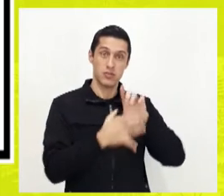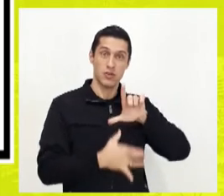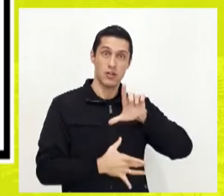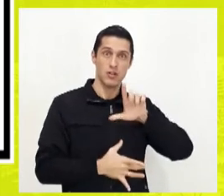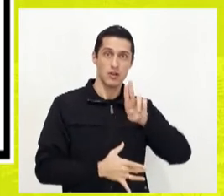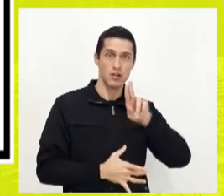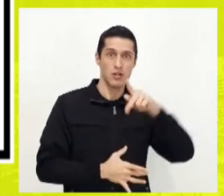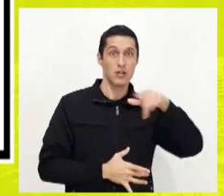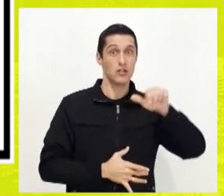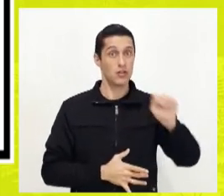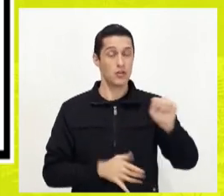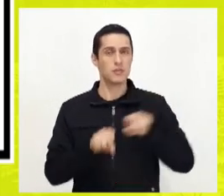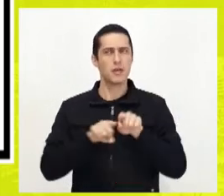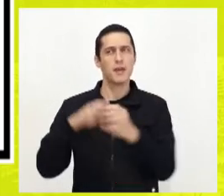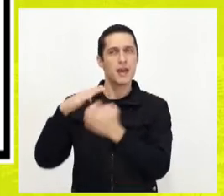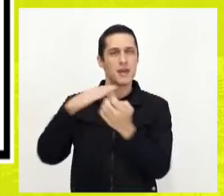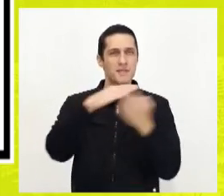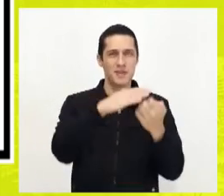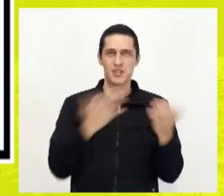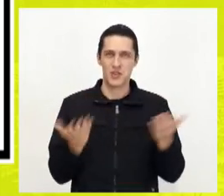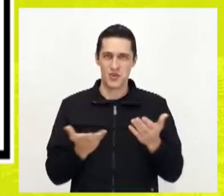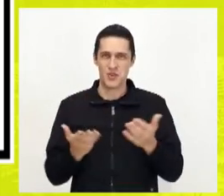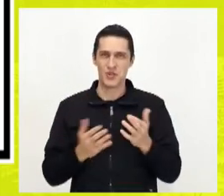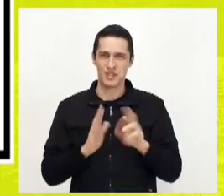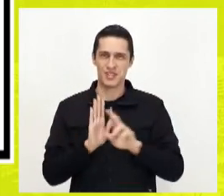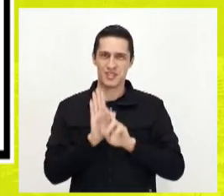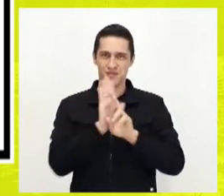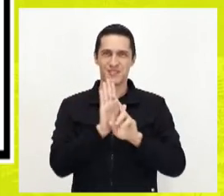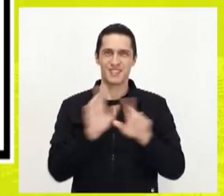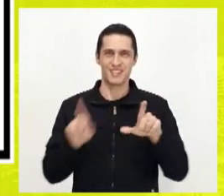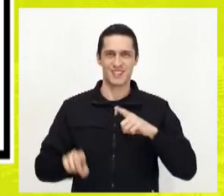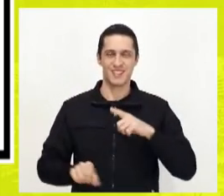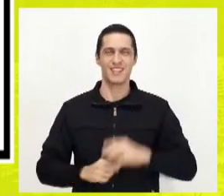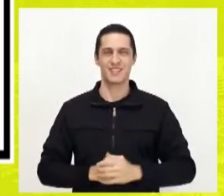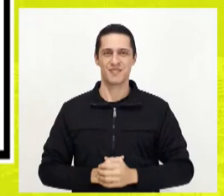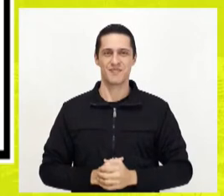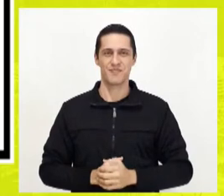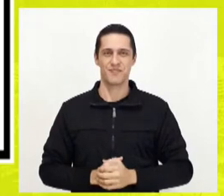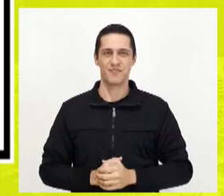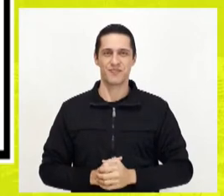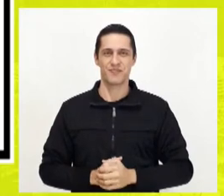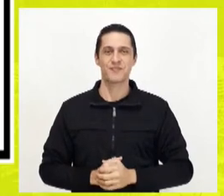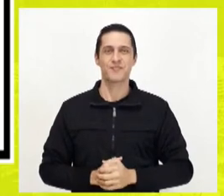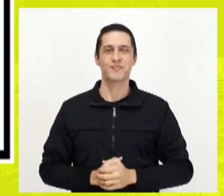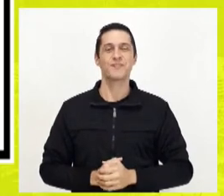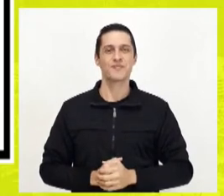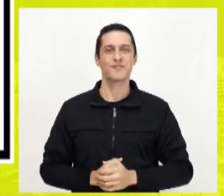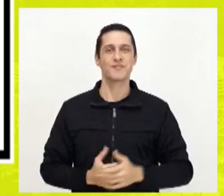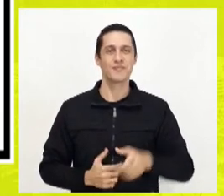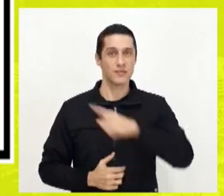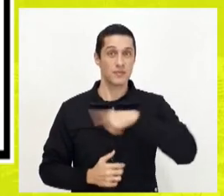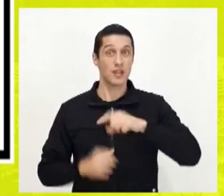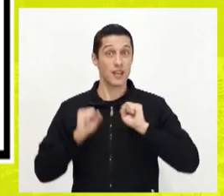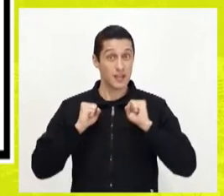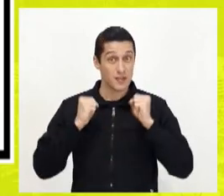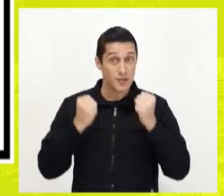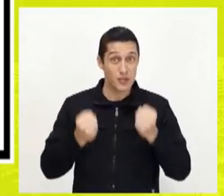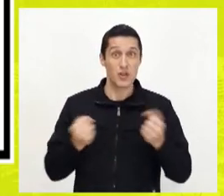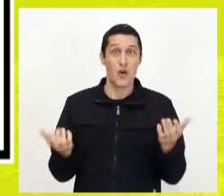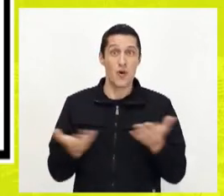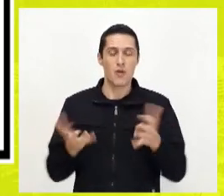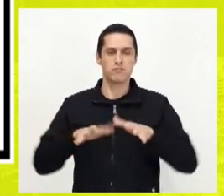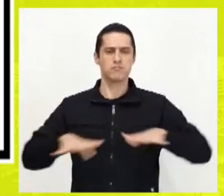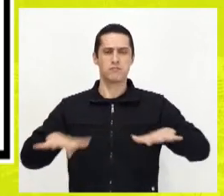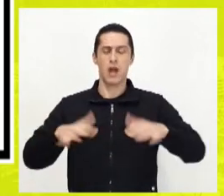build those connections and innovate solutions as we all strive for the improved information environment that our citizens and our democracies need